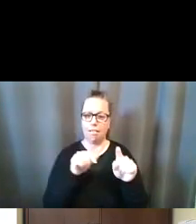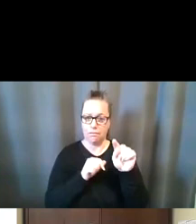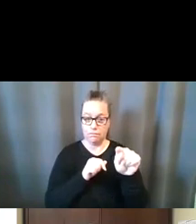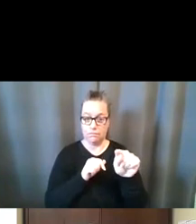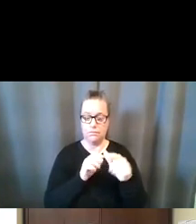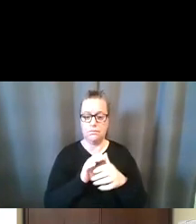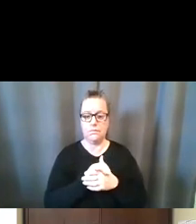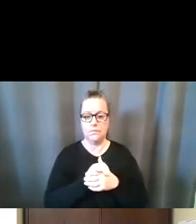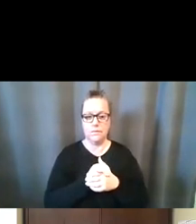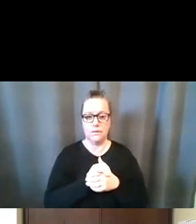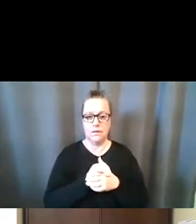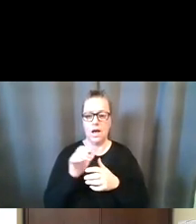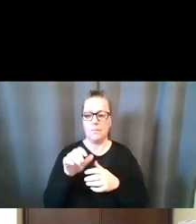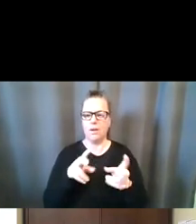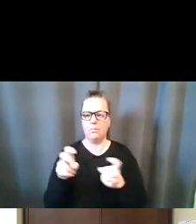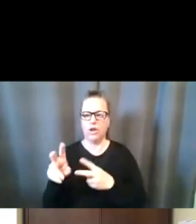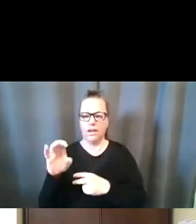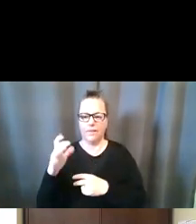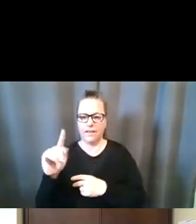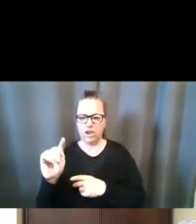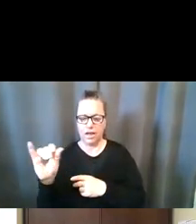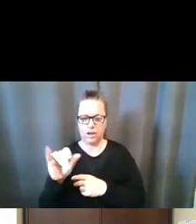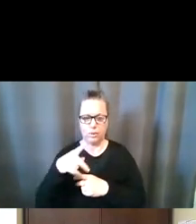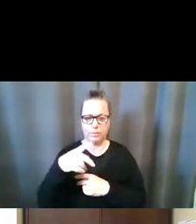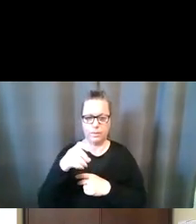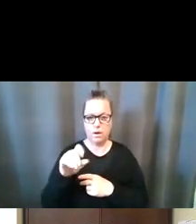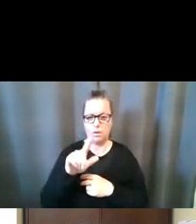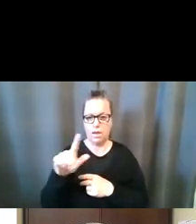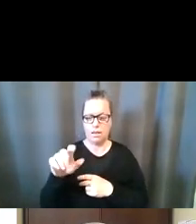pollev.com/Prosci. I'm going to chat that out as well,